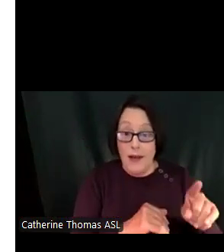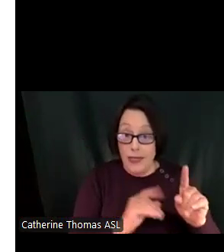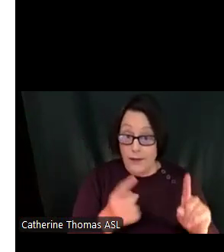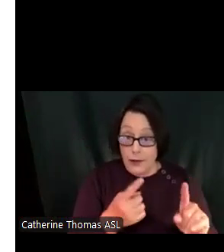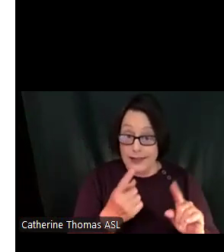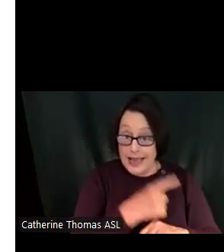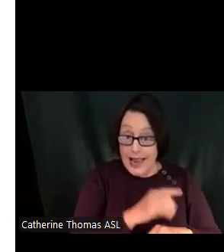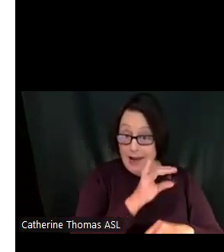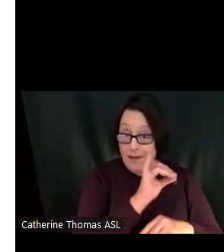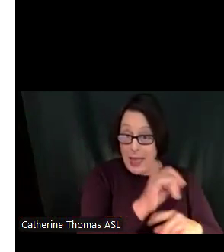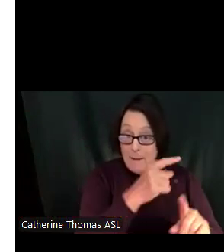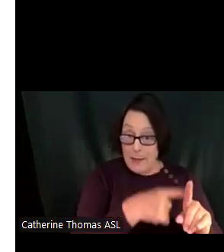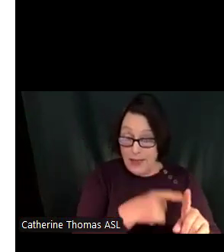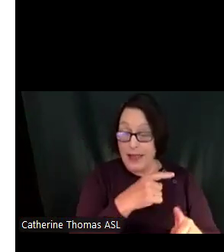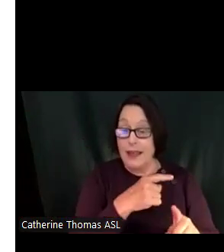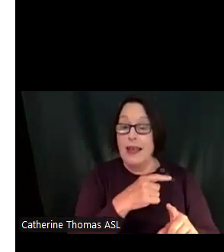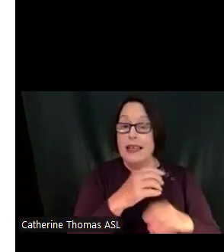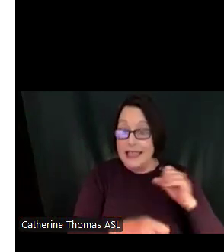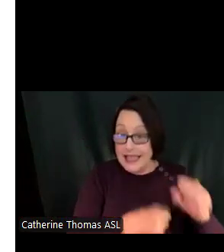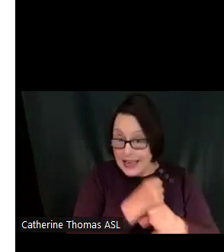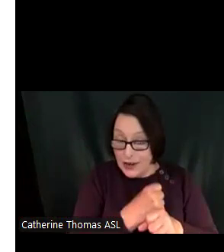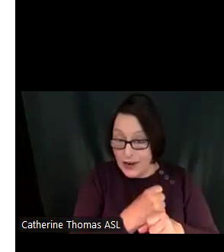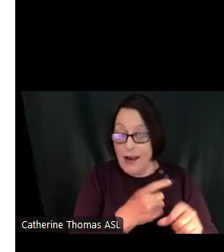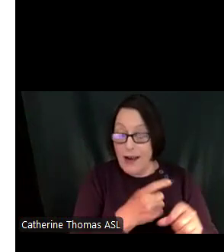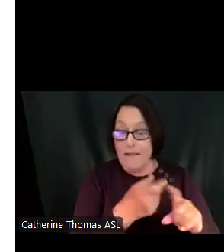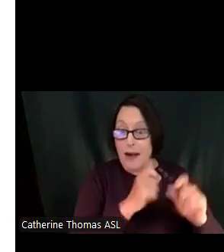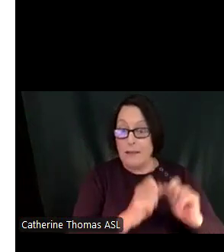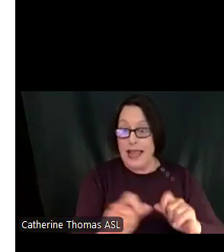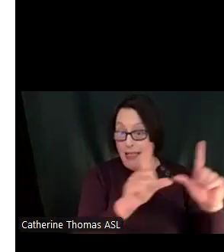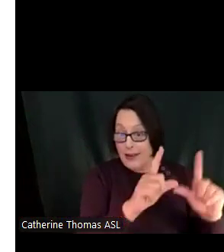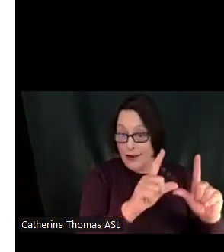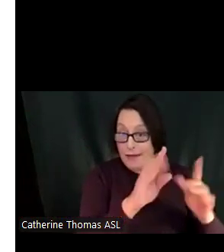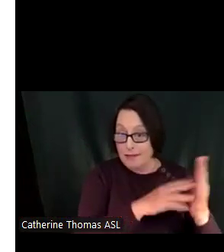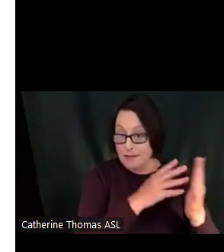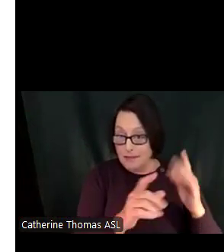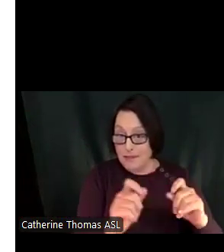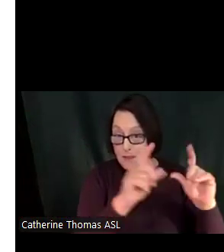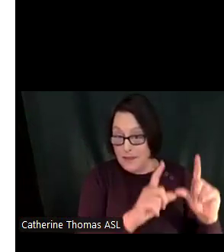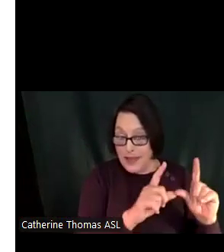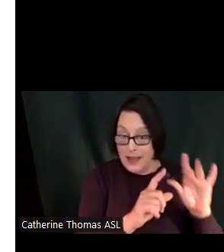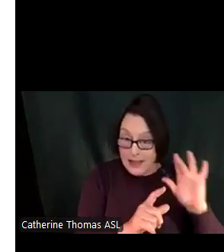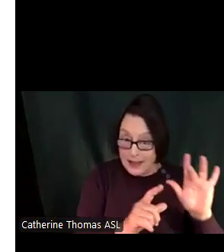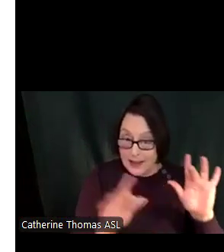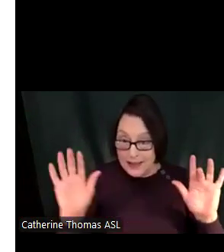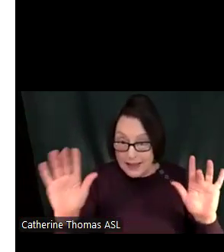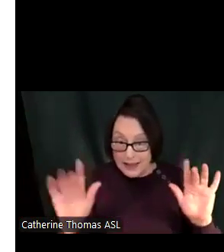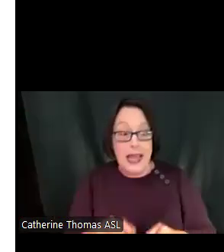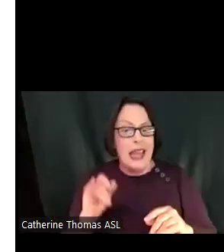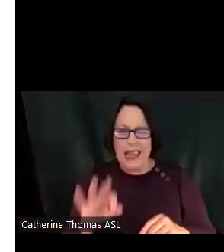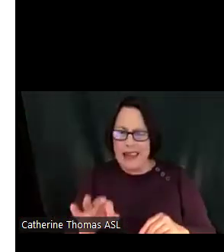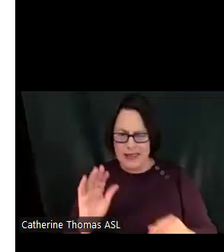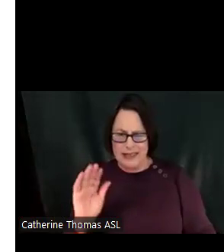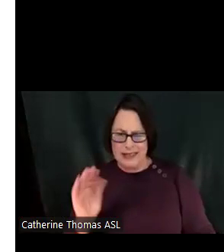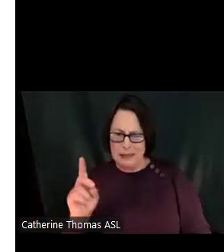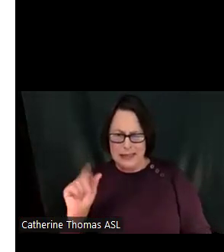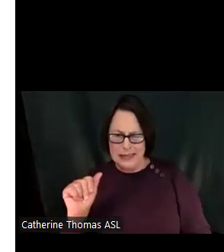of the month, and the year from the pop-out calendar. Note, if the data does not seem to move, confirm